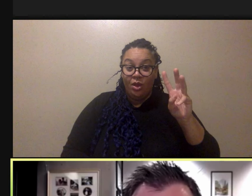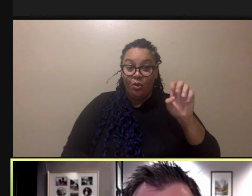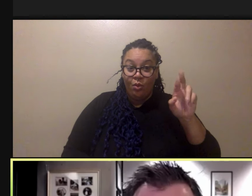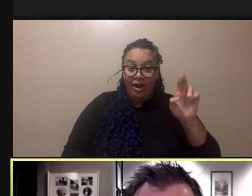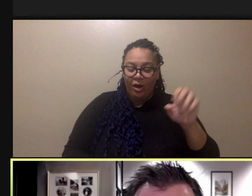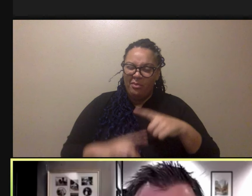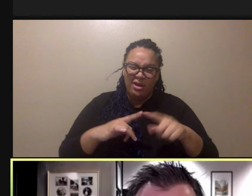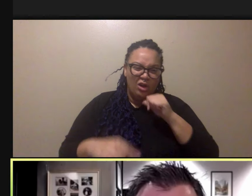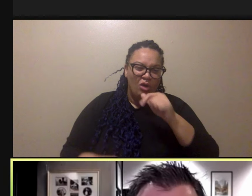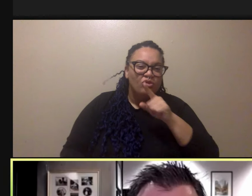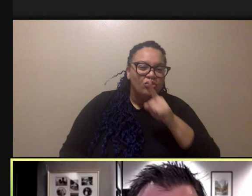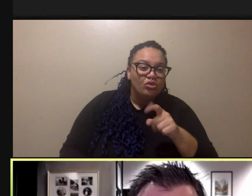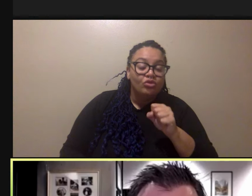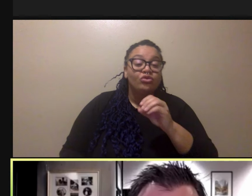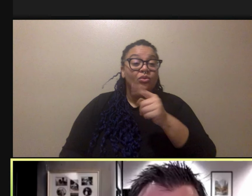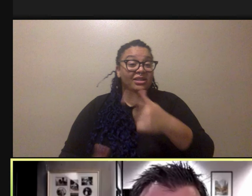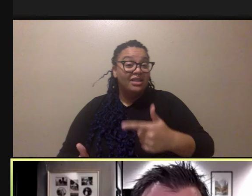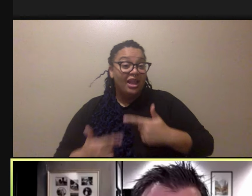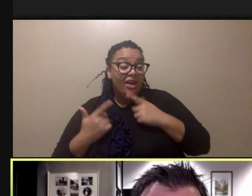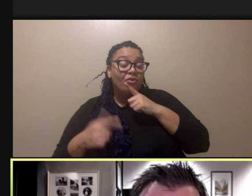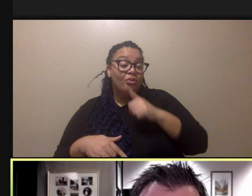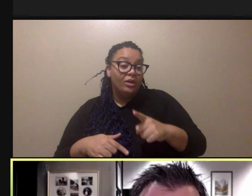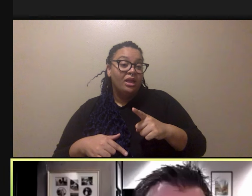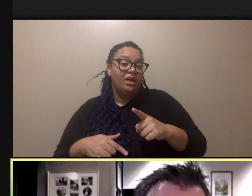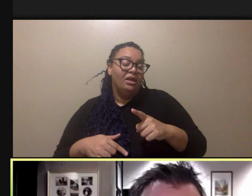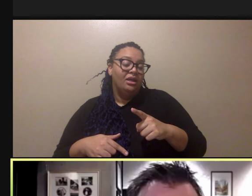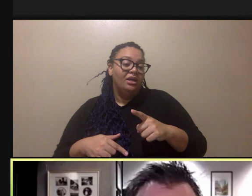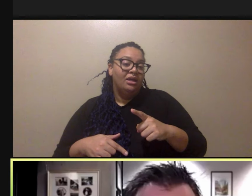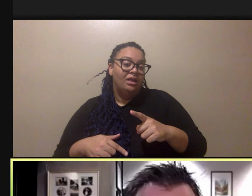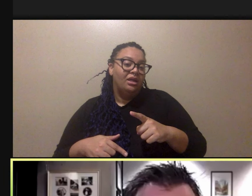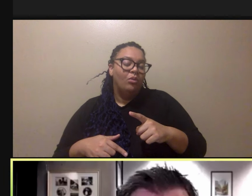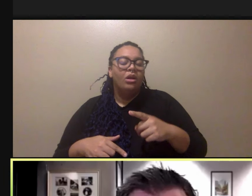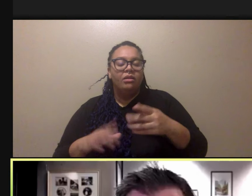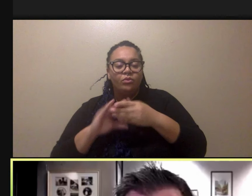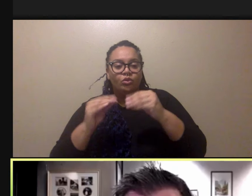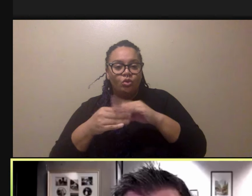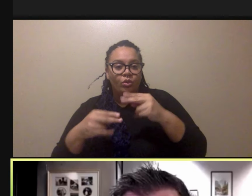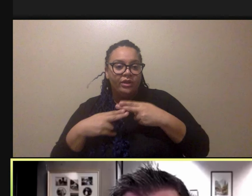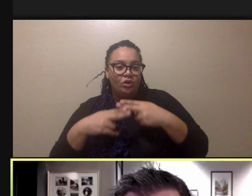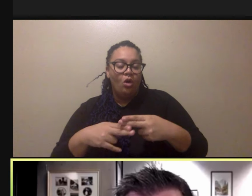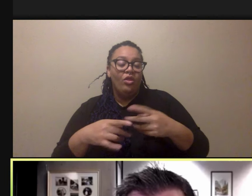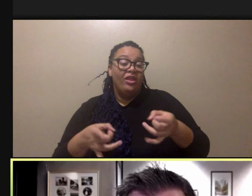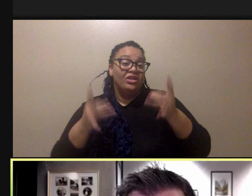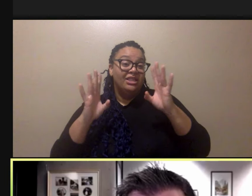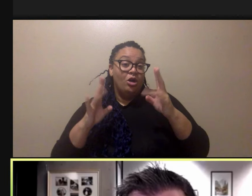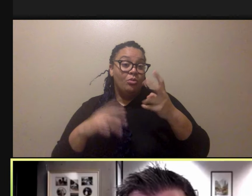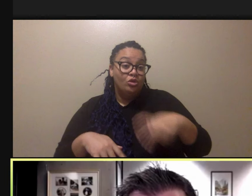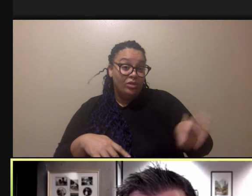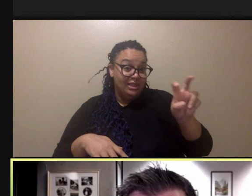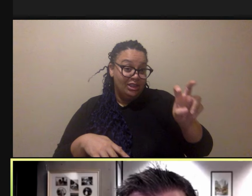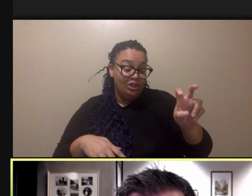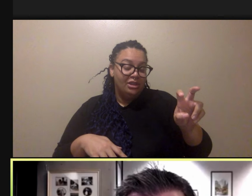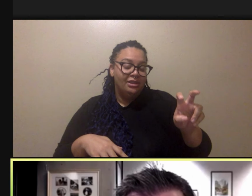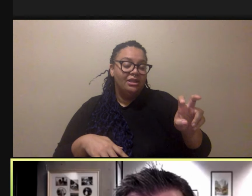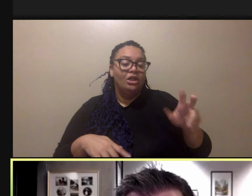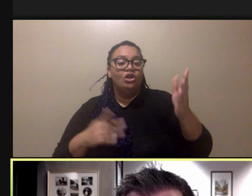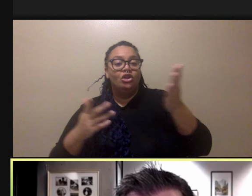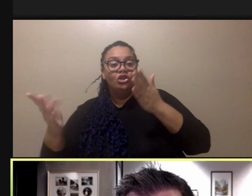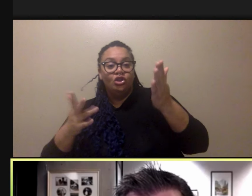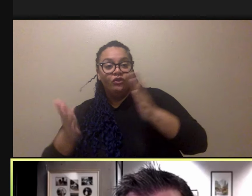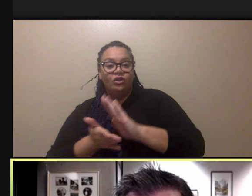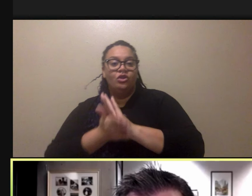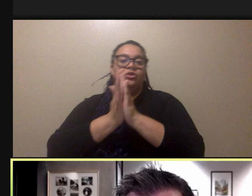of spanned this what historians call the terrible transition of servitude